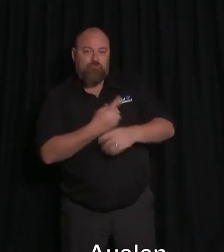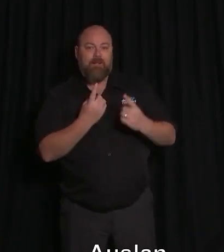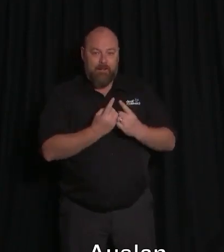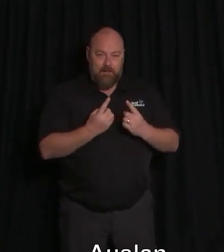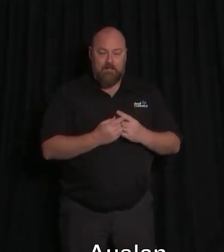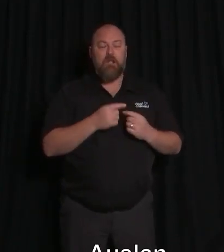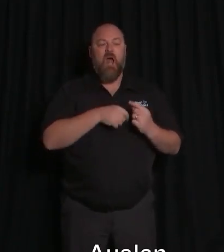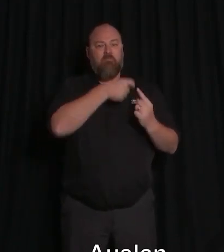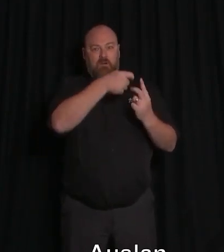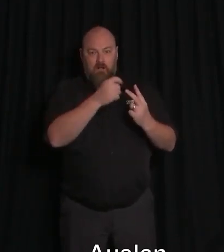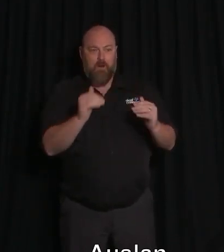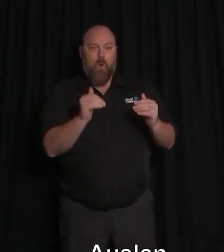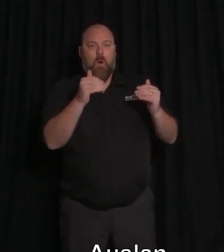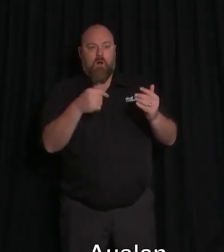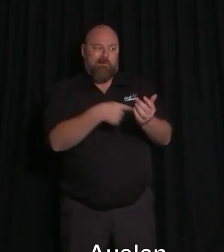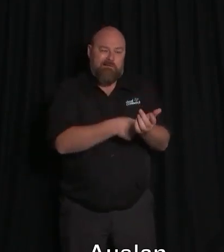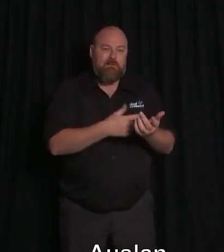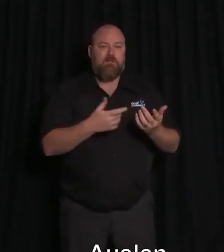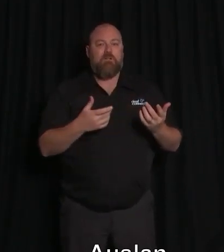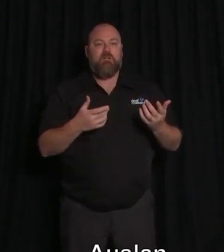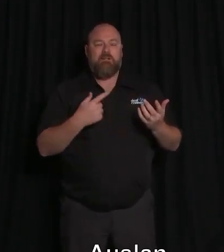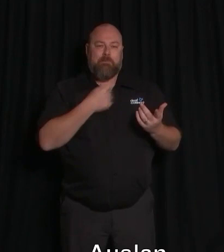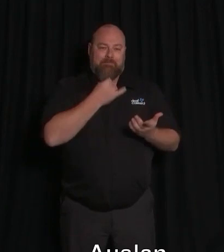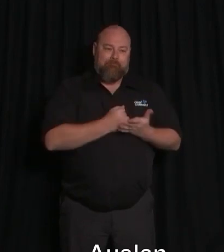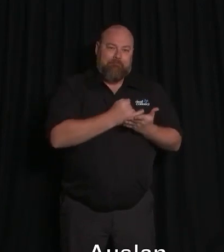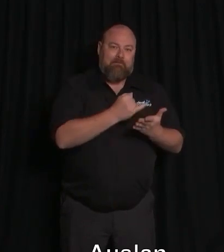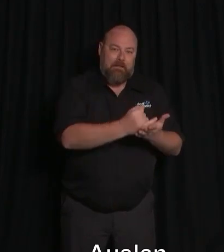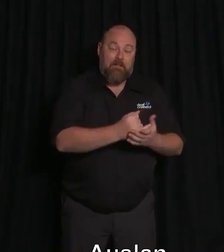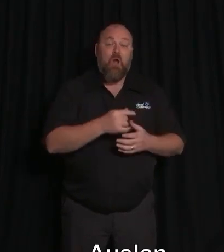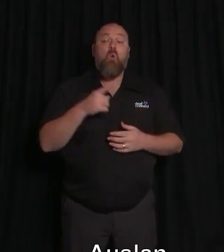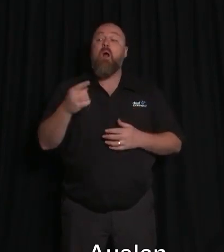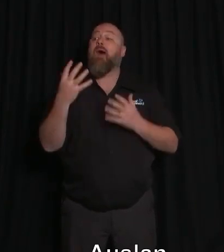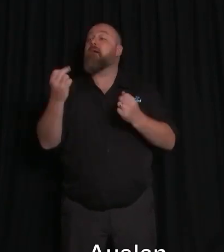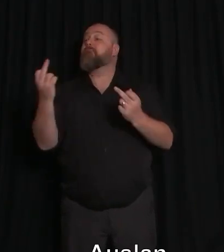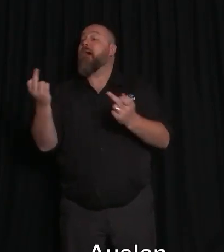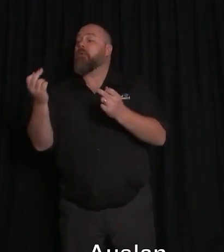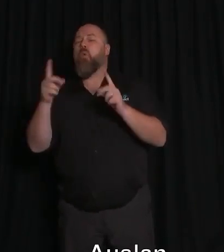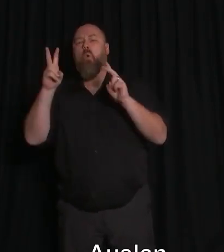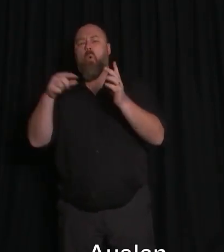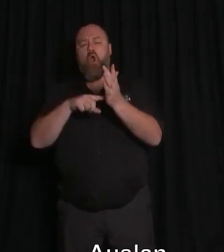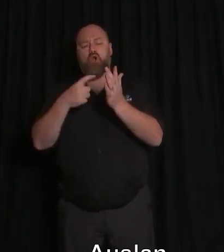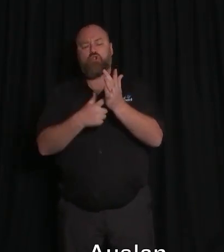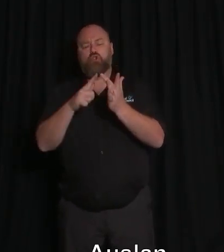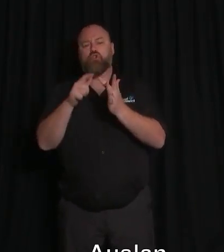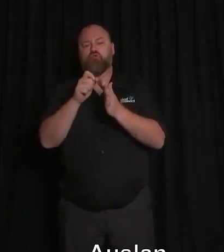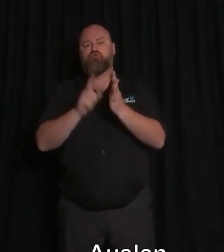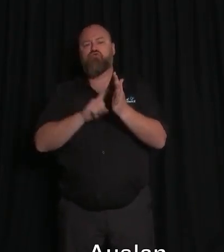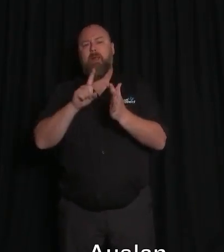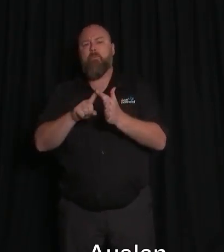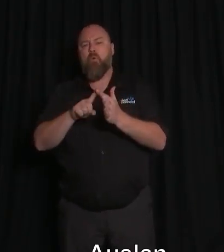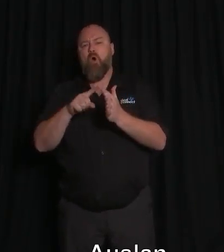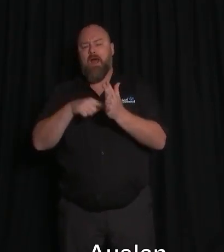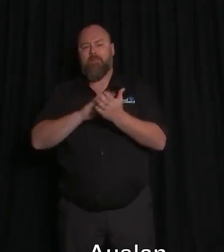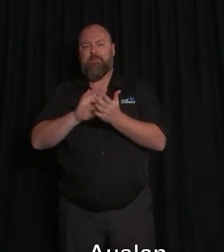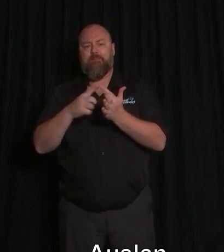to duotherapy when it didn't work. By the time triple therapy became known in the mid-1990s, Simon